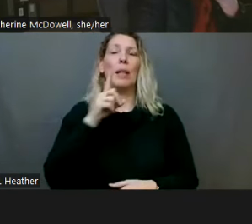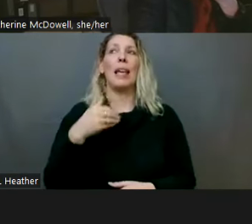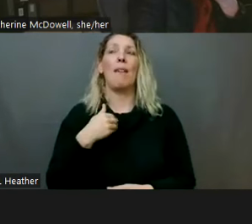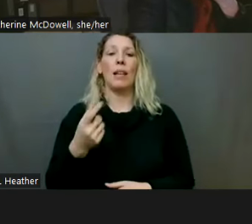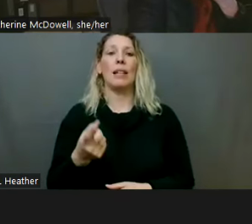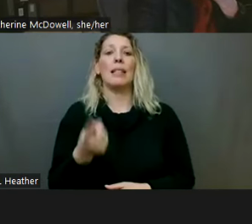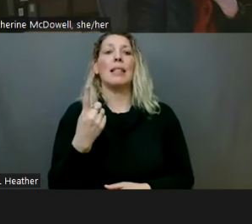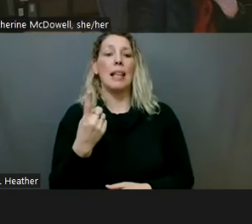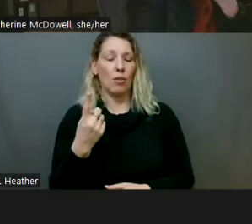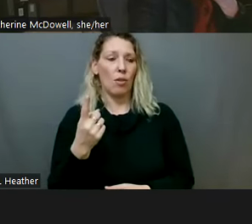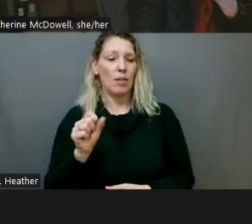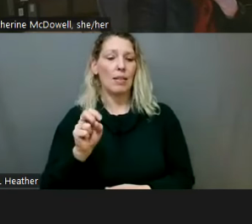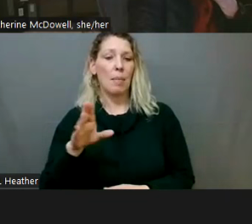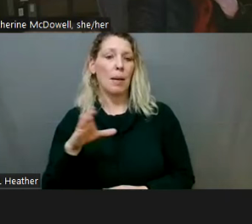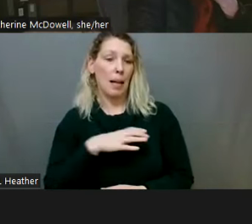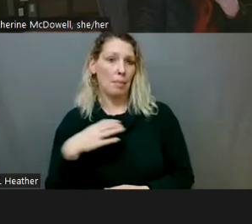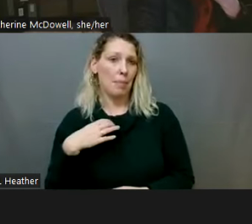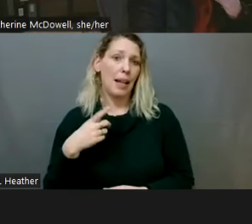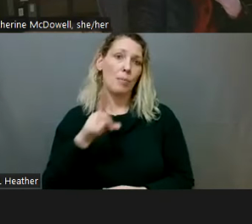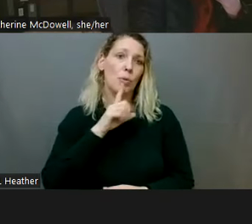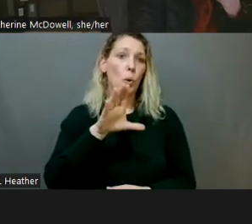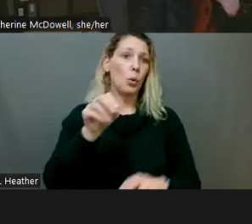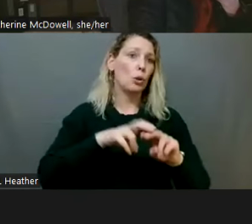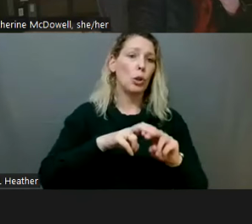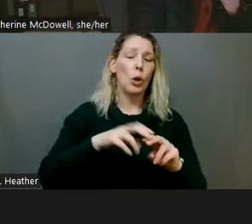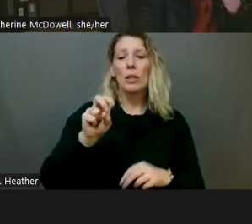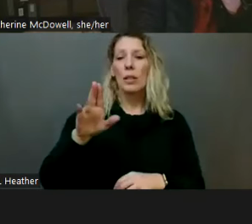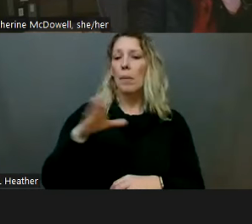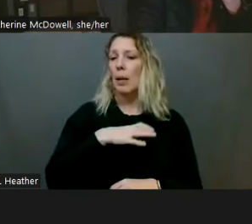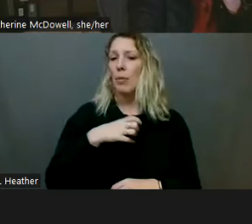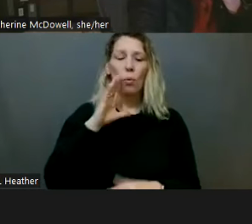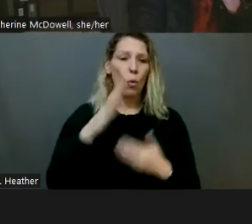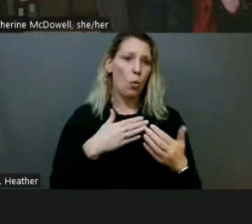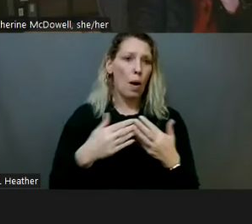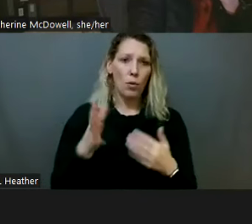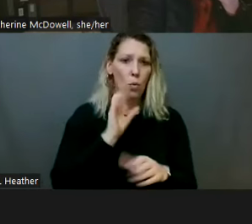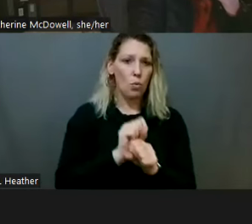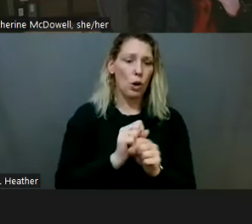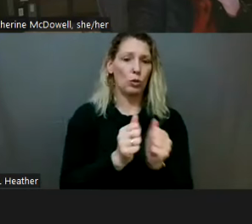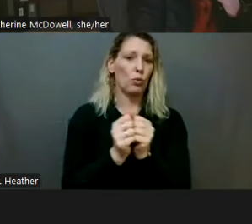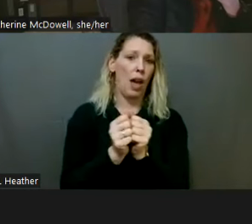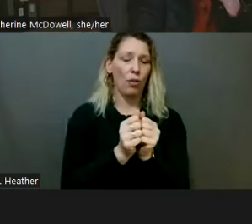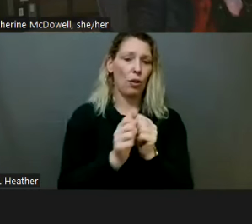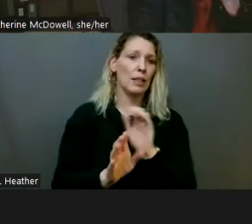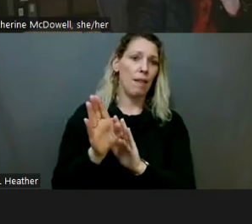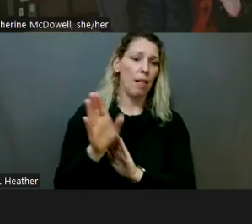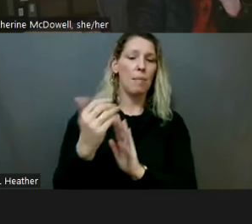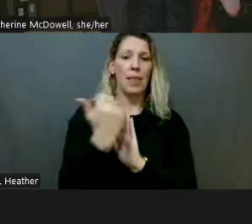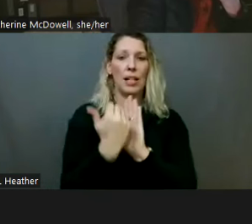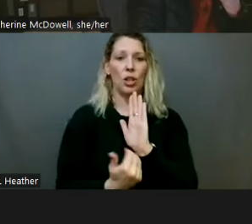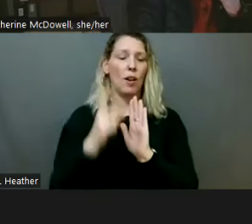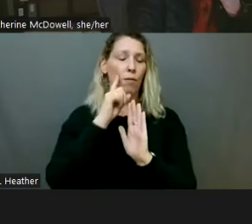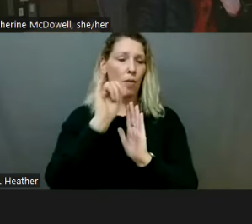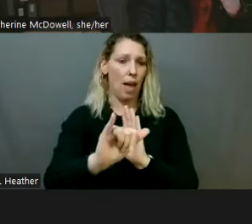I'm sure that the co-chairs of both subcommittees would be, whoever they end up being, would be able to work together to develop the agenda for such an